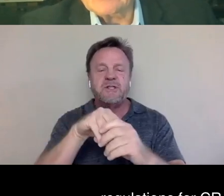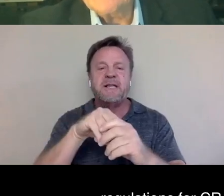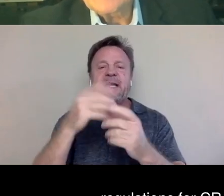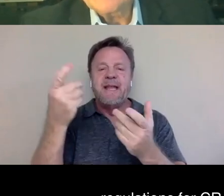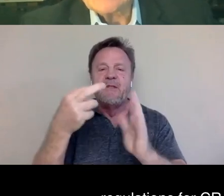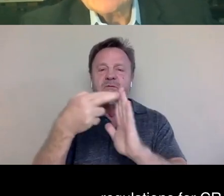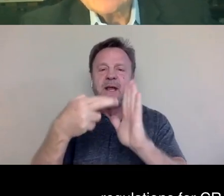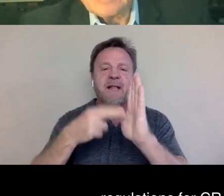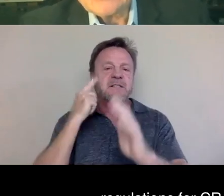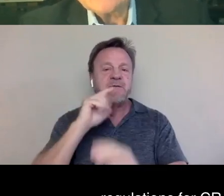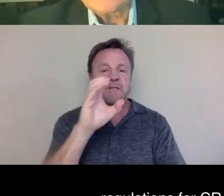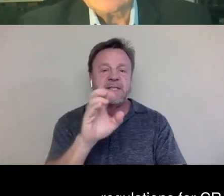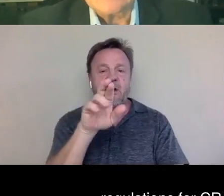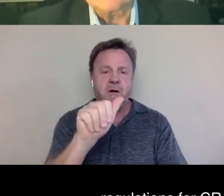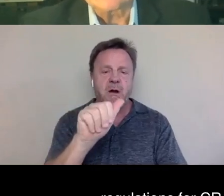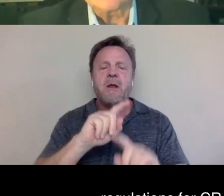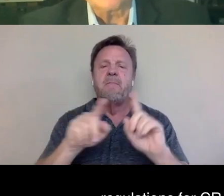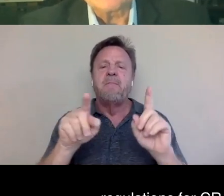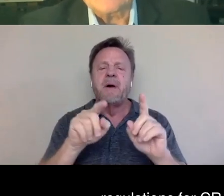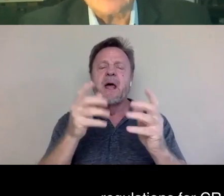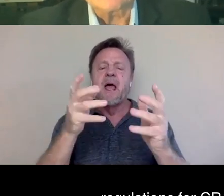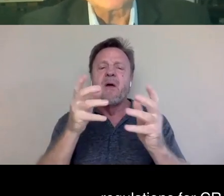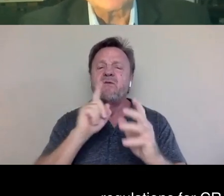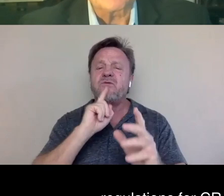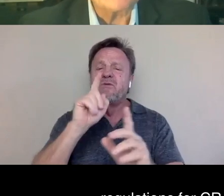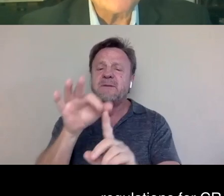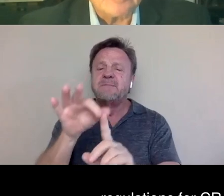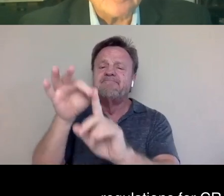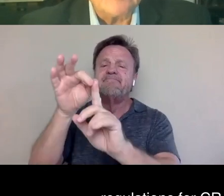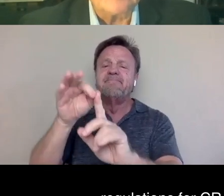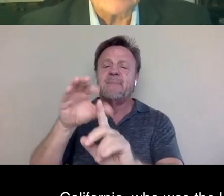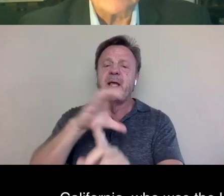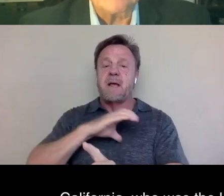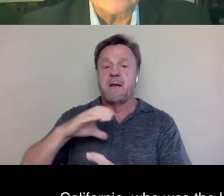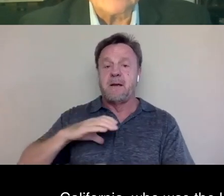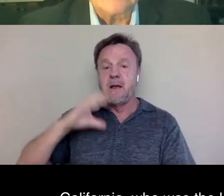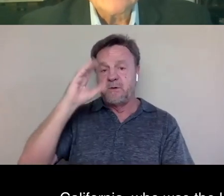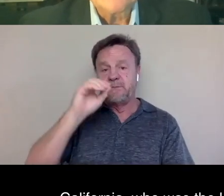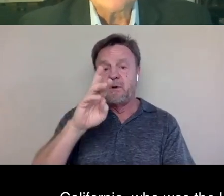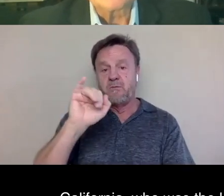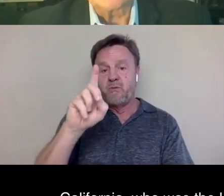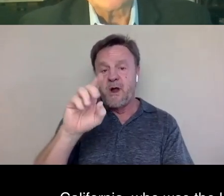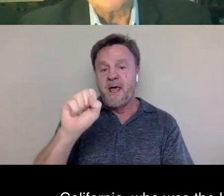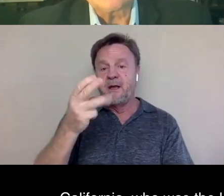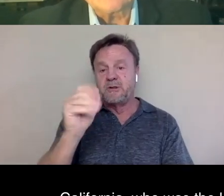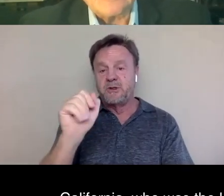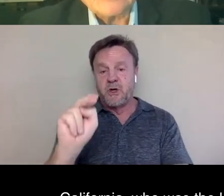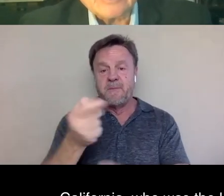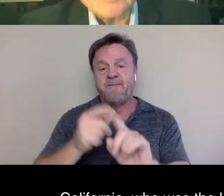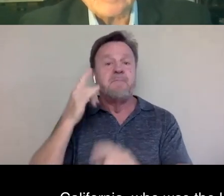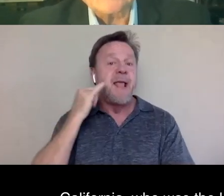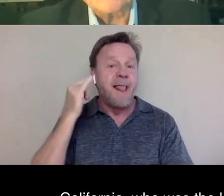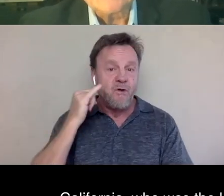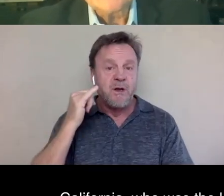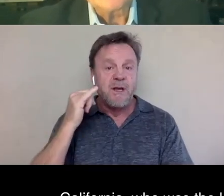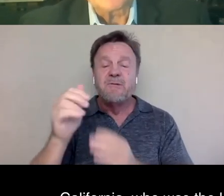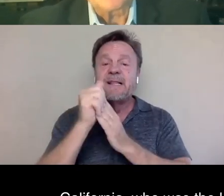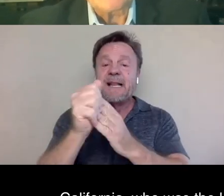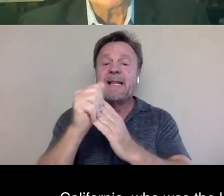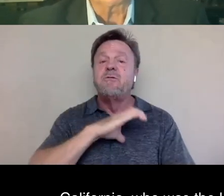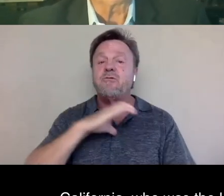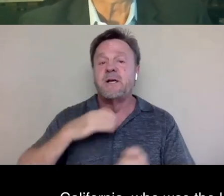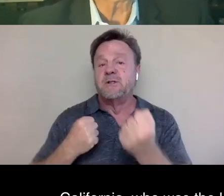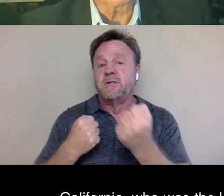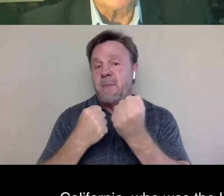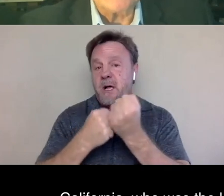for CRA. But I should single out an individual congressman, Brad Sherman from California, who was the lead congressional sponsor to